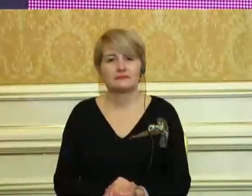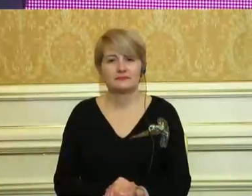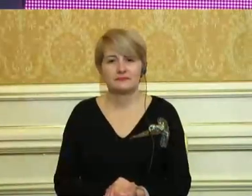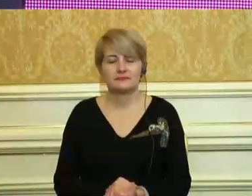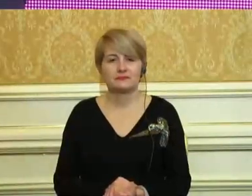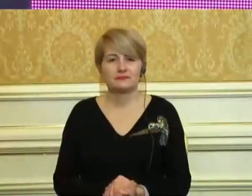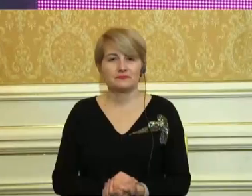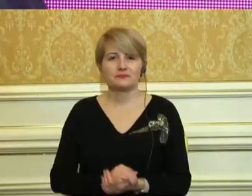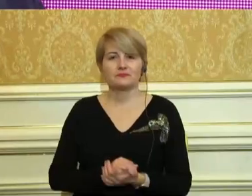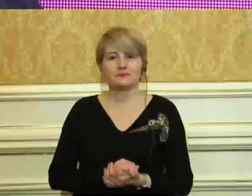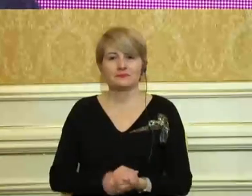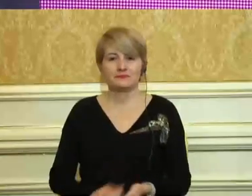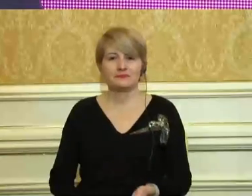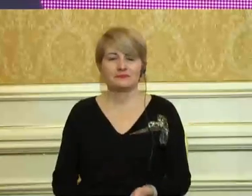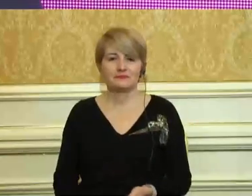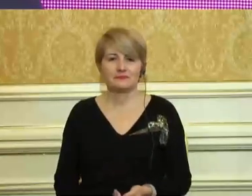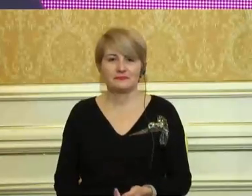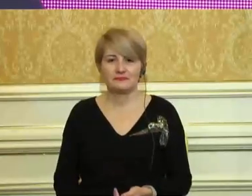here.